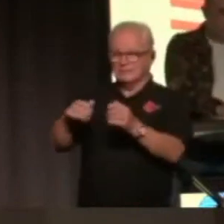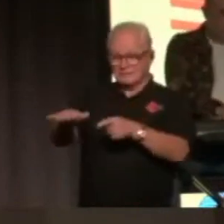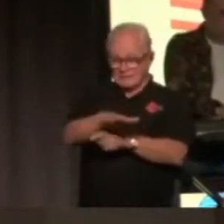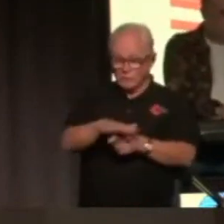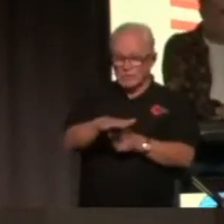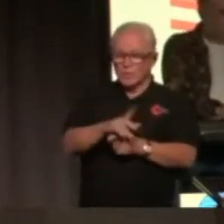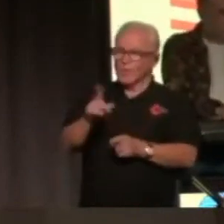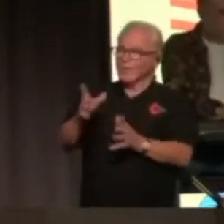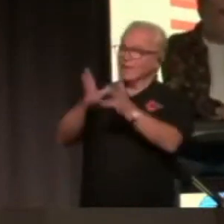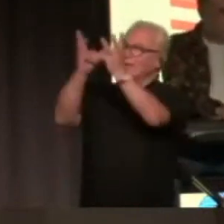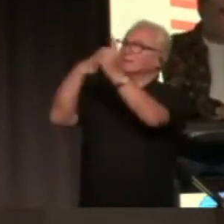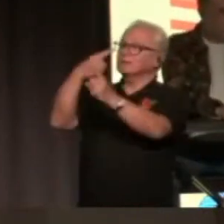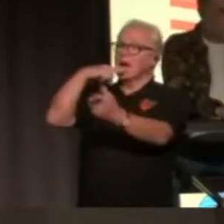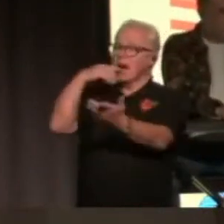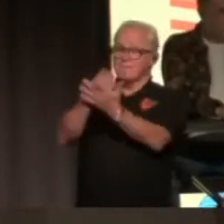What the King says goes.